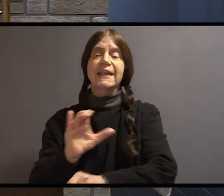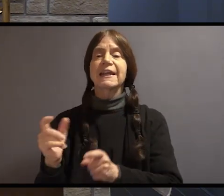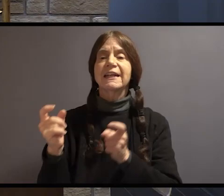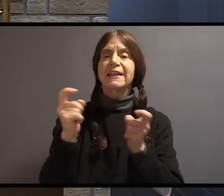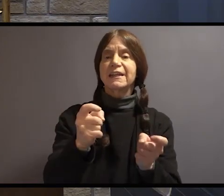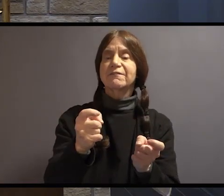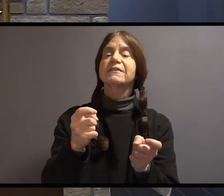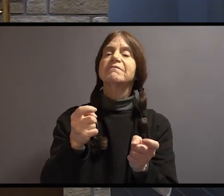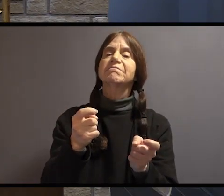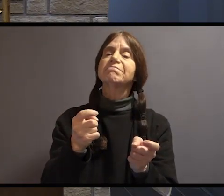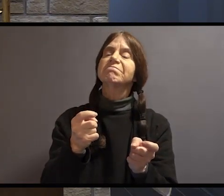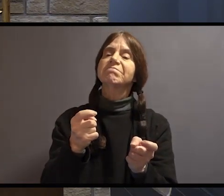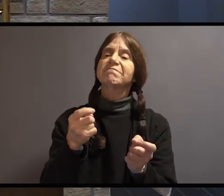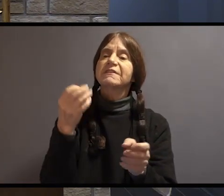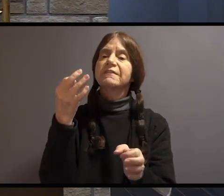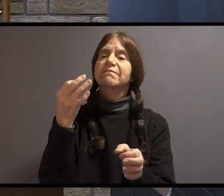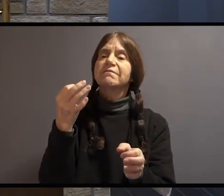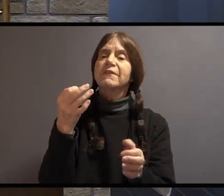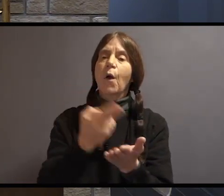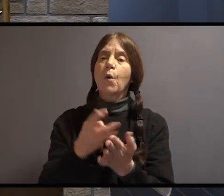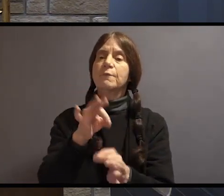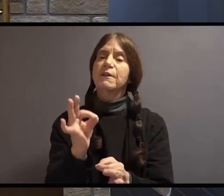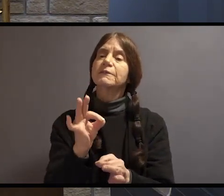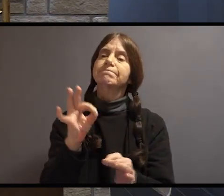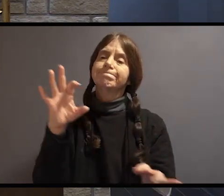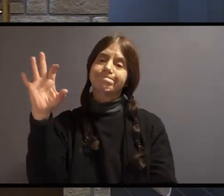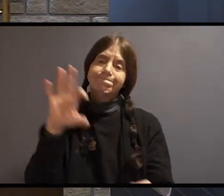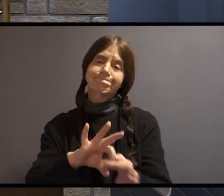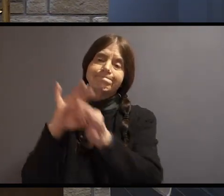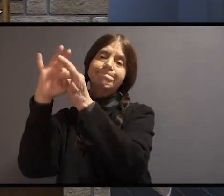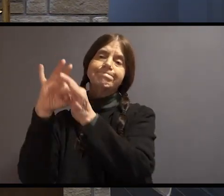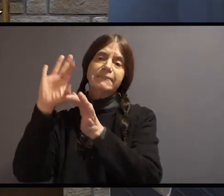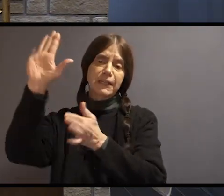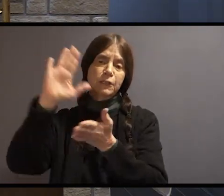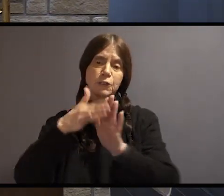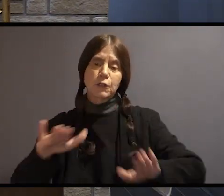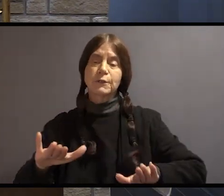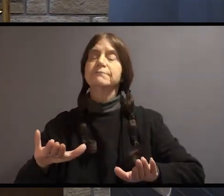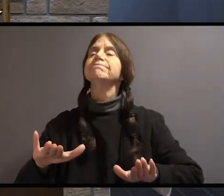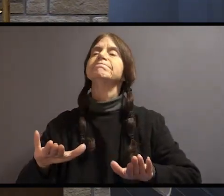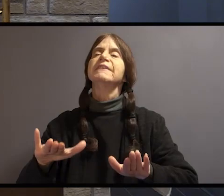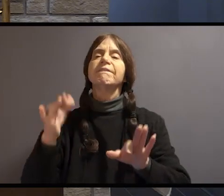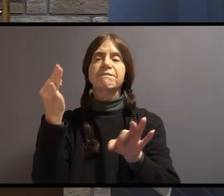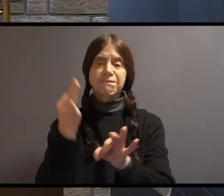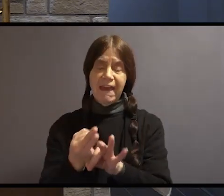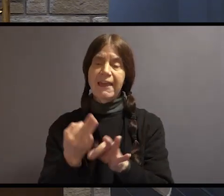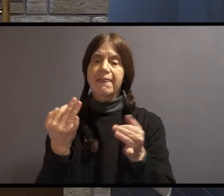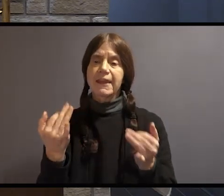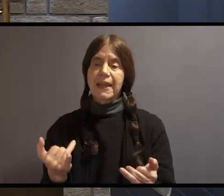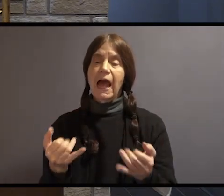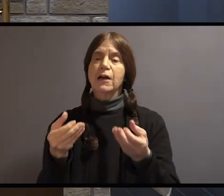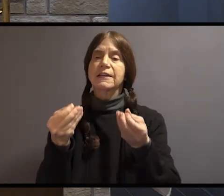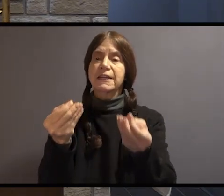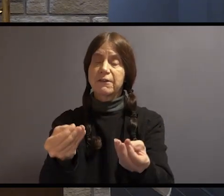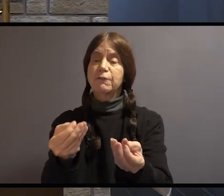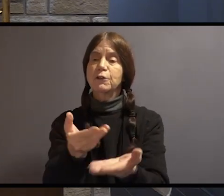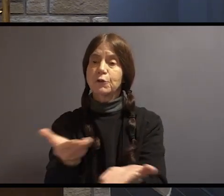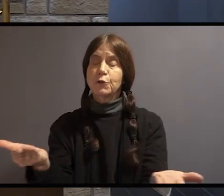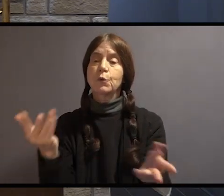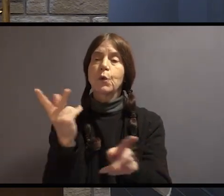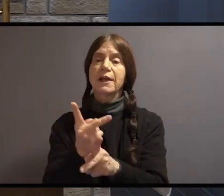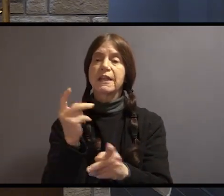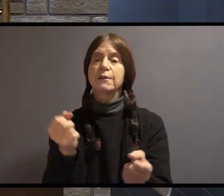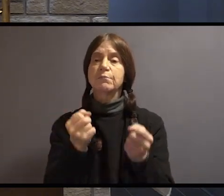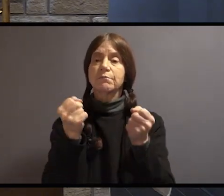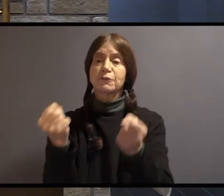and bestows on them the Holy Spirit. May the Lord, who has begun this good work in us, bring it to completion in the